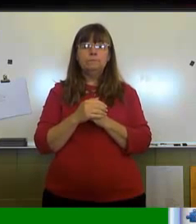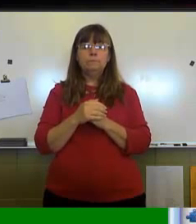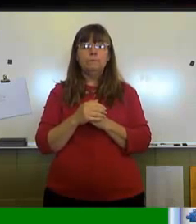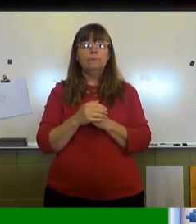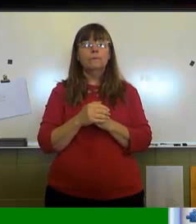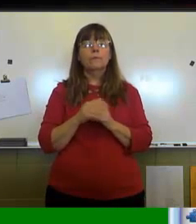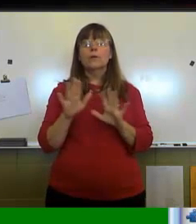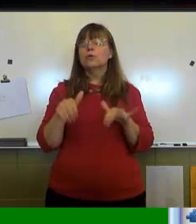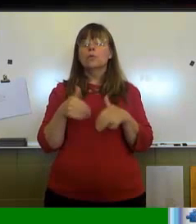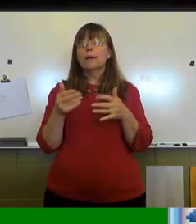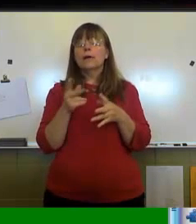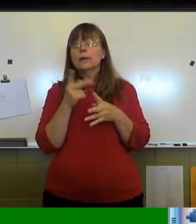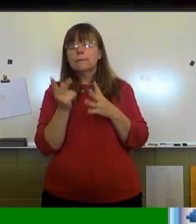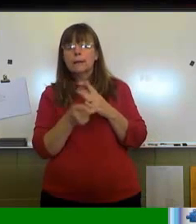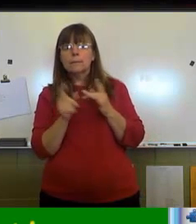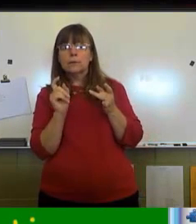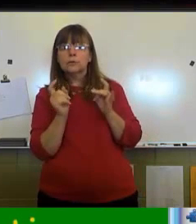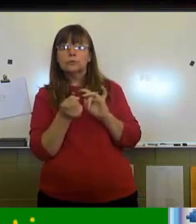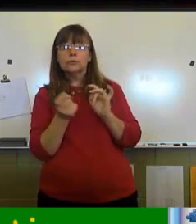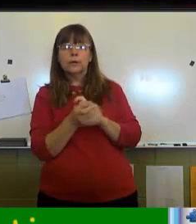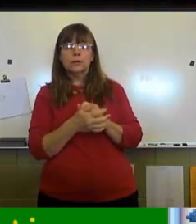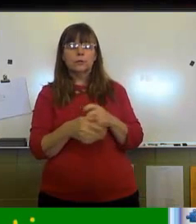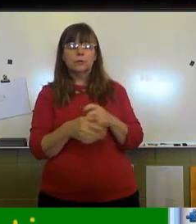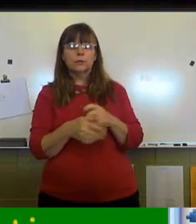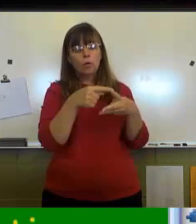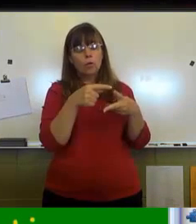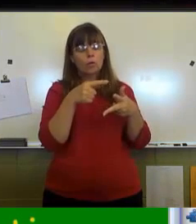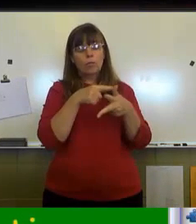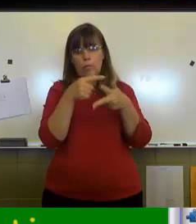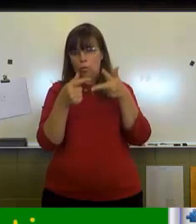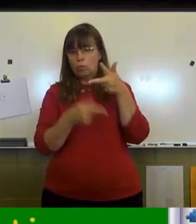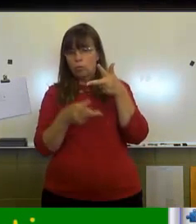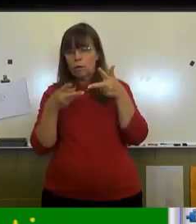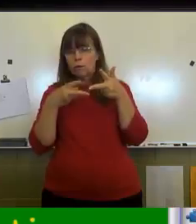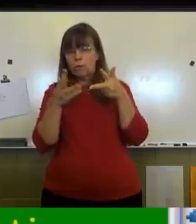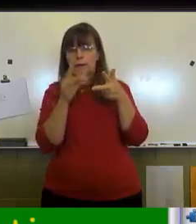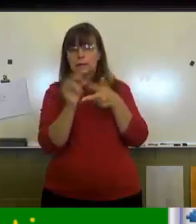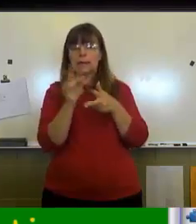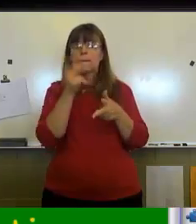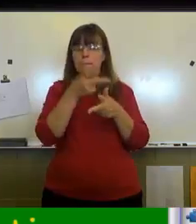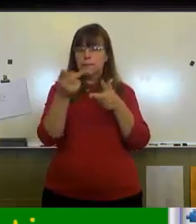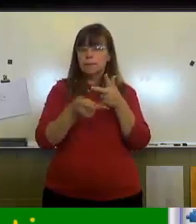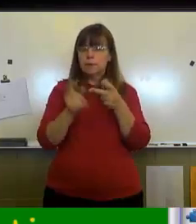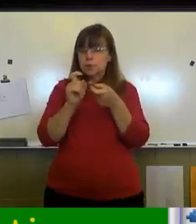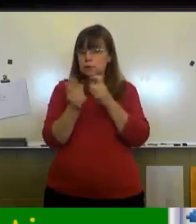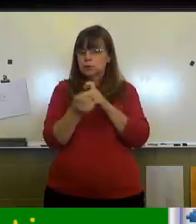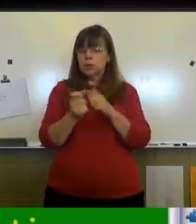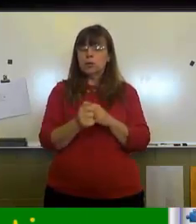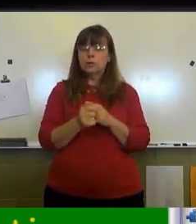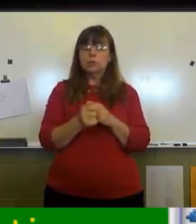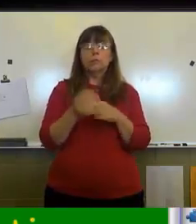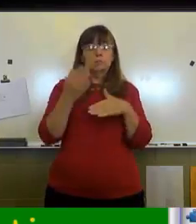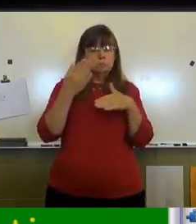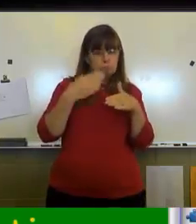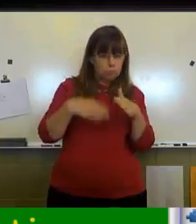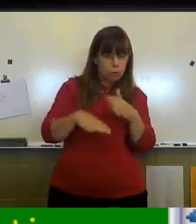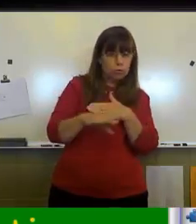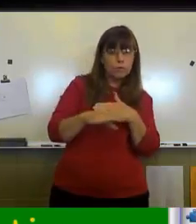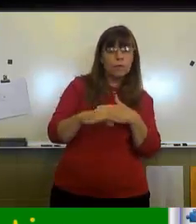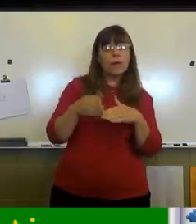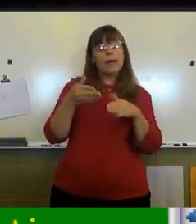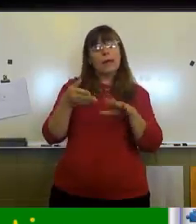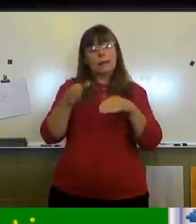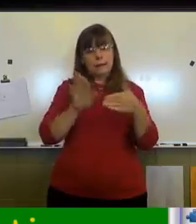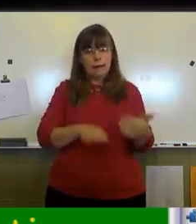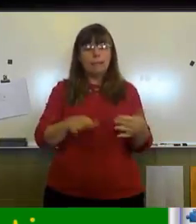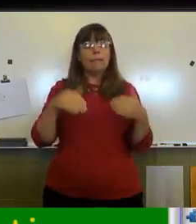So how do these populations change? There's 3 main ways that populations can change. One is birth and death, if their new ones are